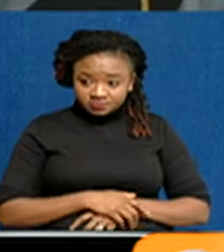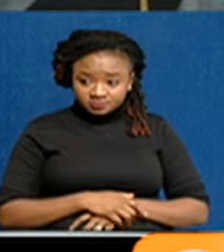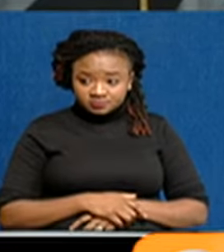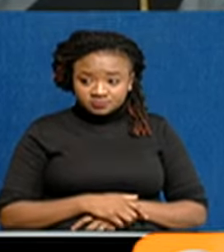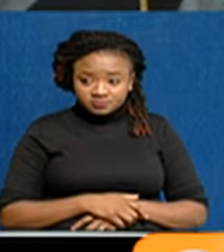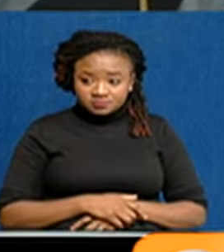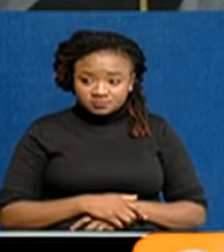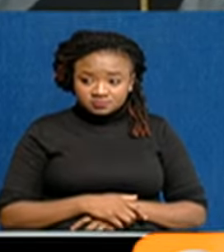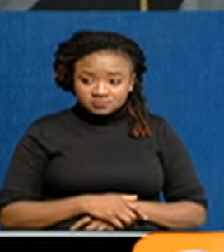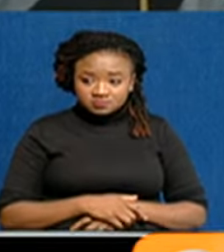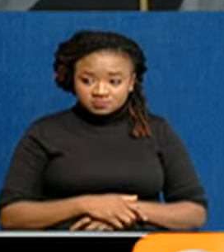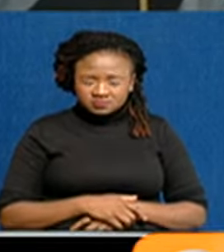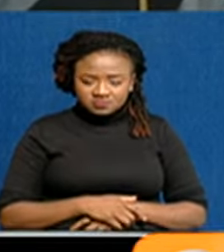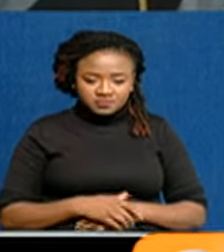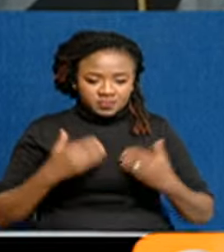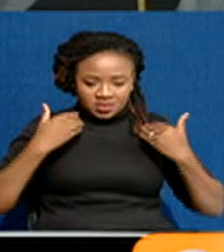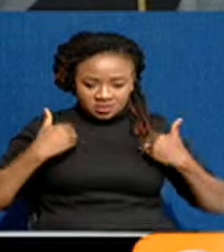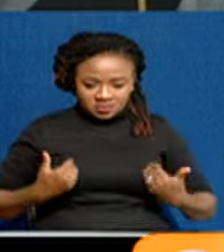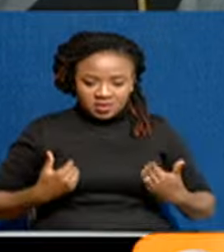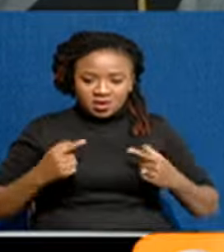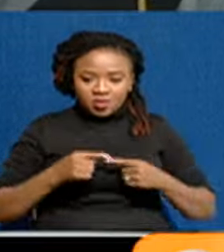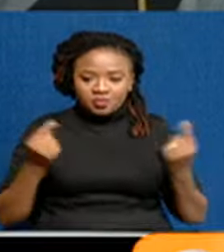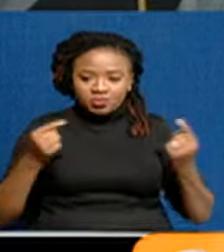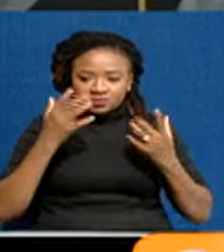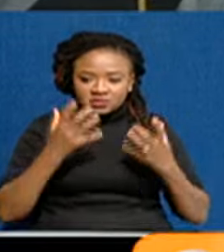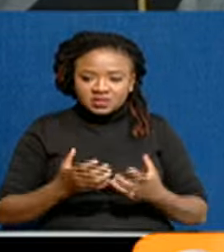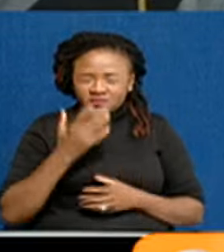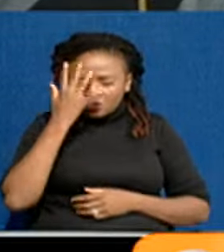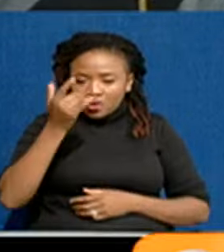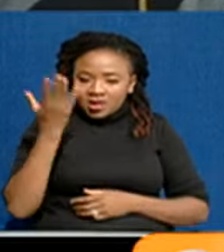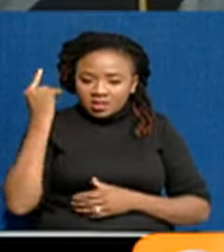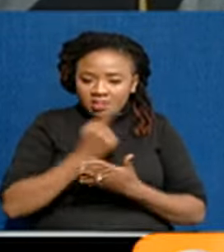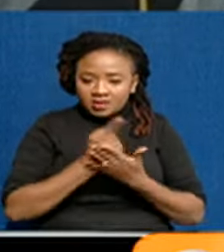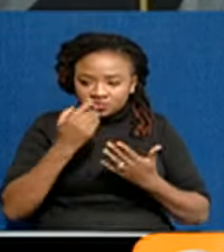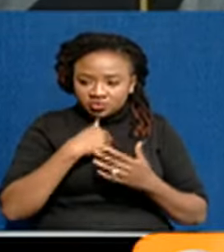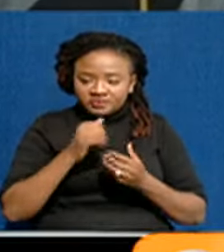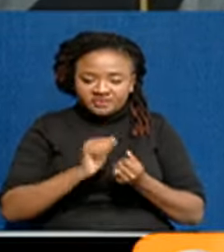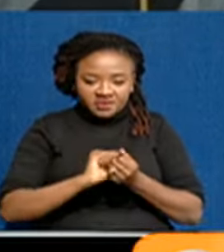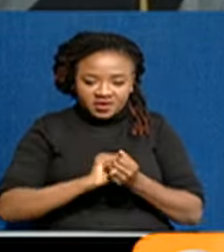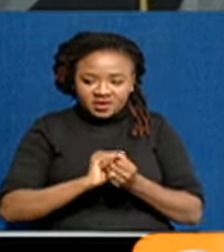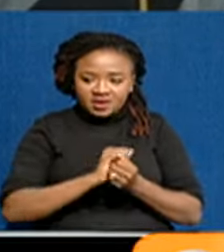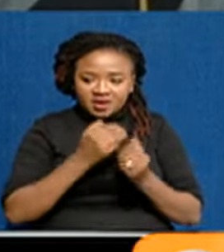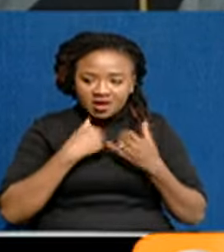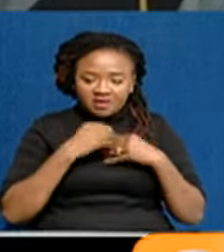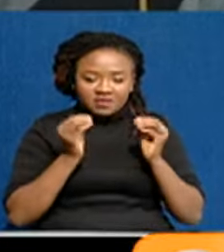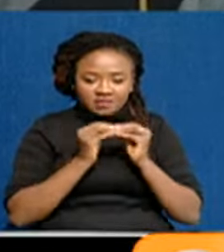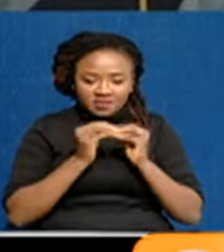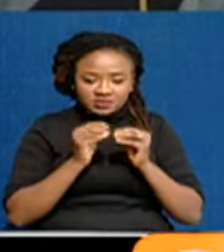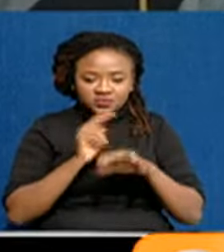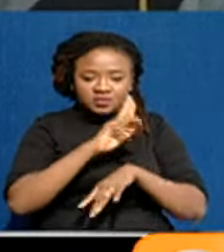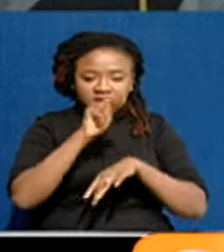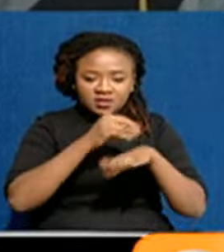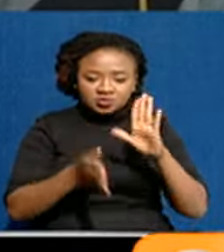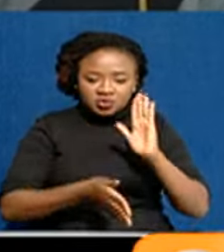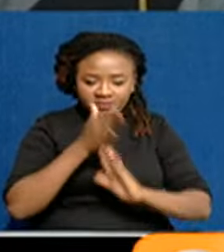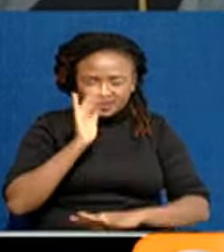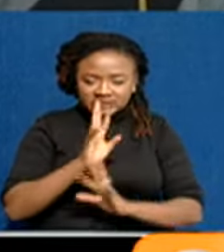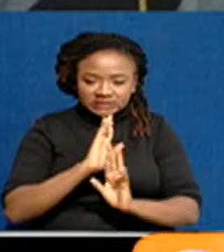I disagree totally, because we had a meeting last week on Friday, the National Emergency